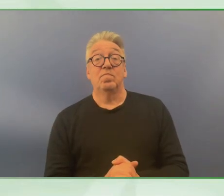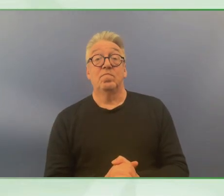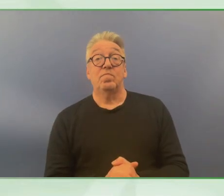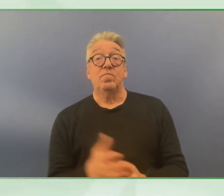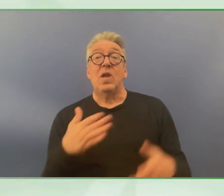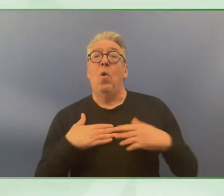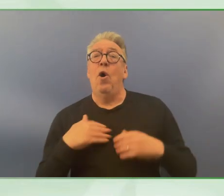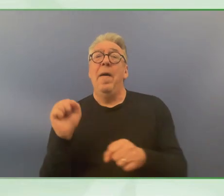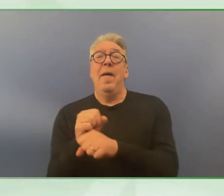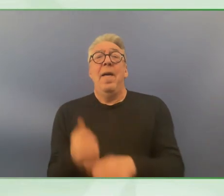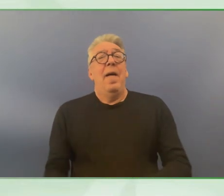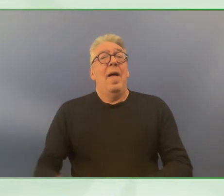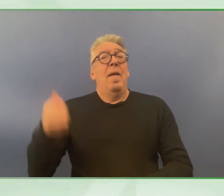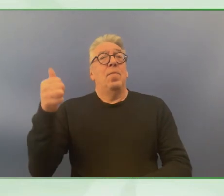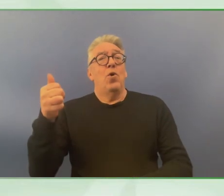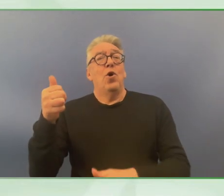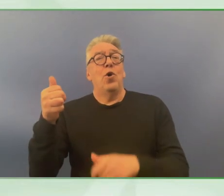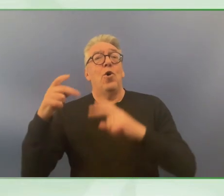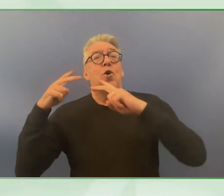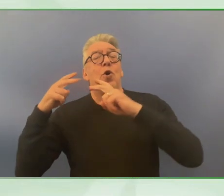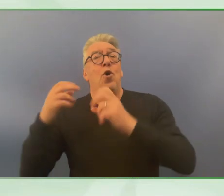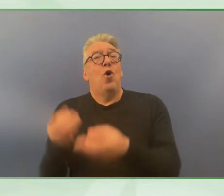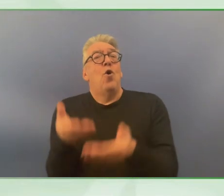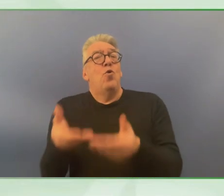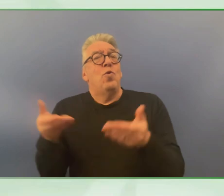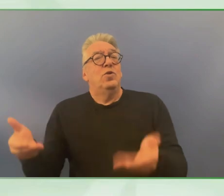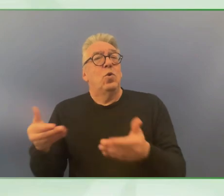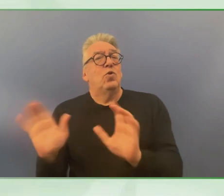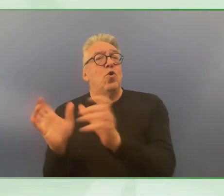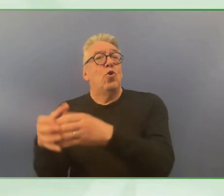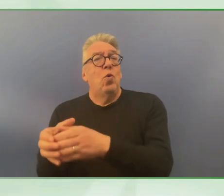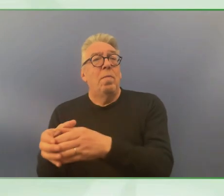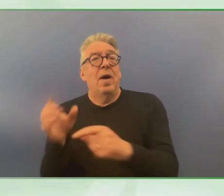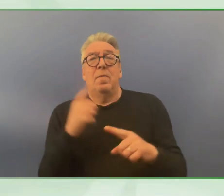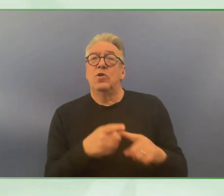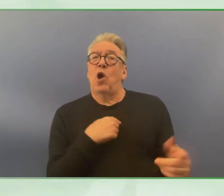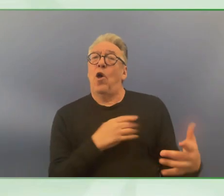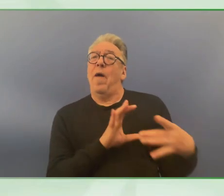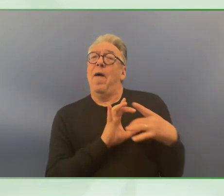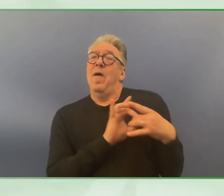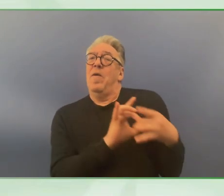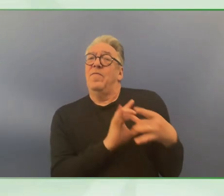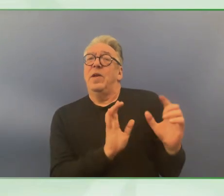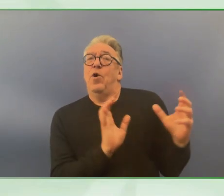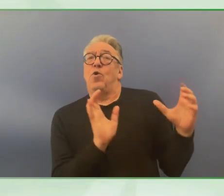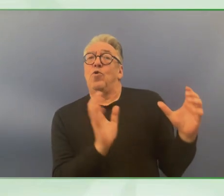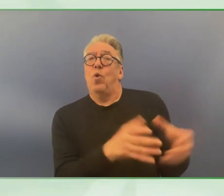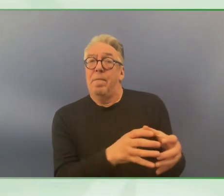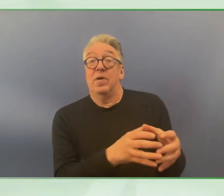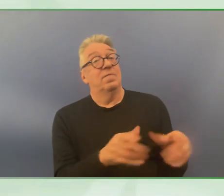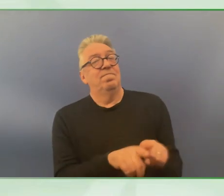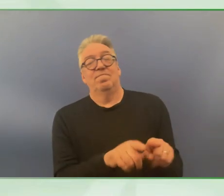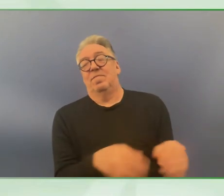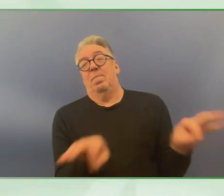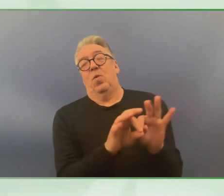our affinity groups also play a very important role in providing that direct feedback to their